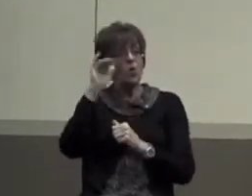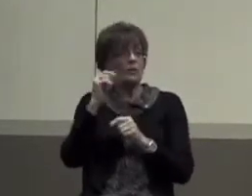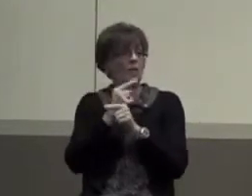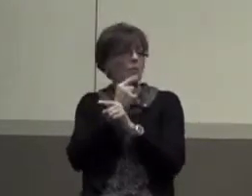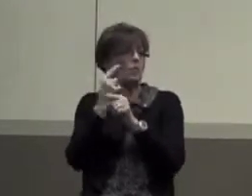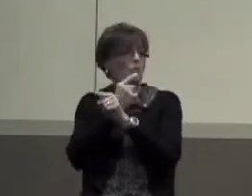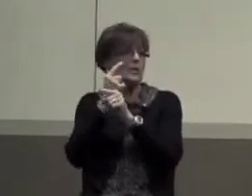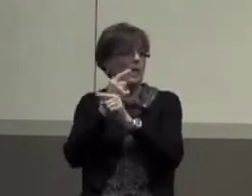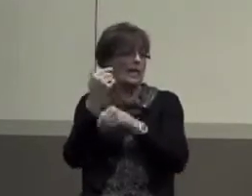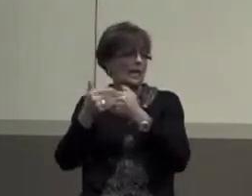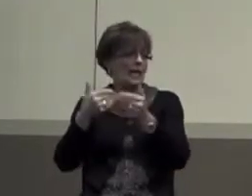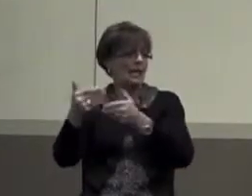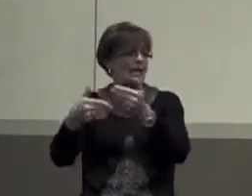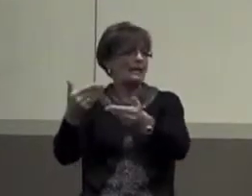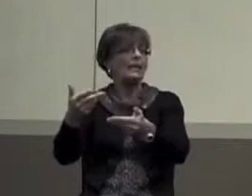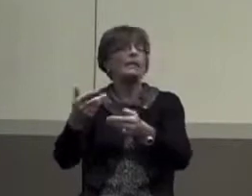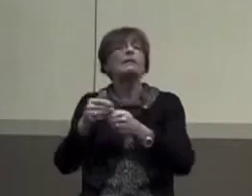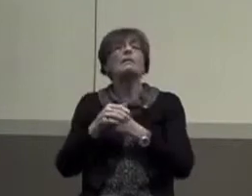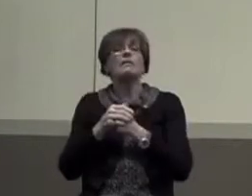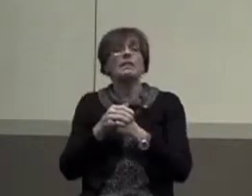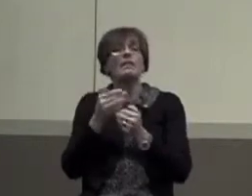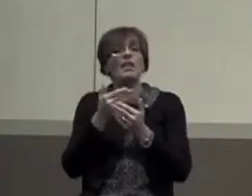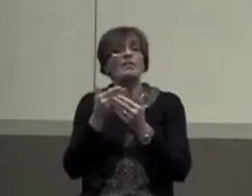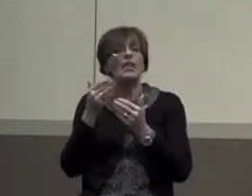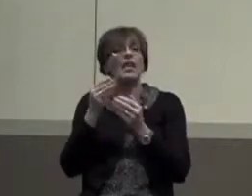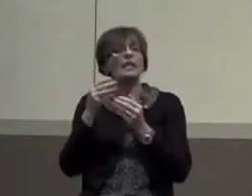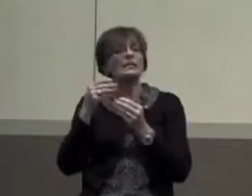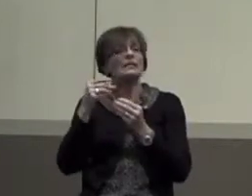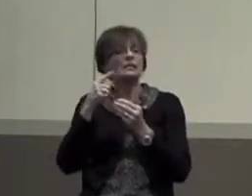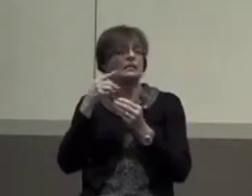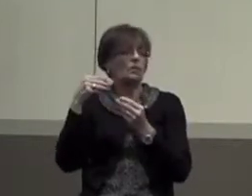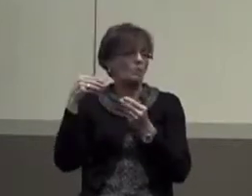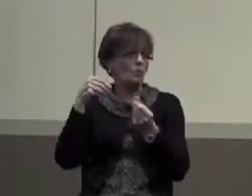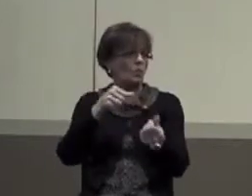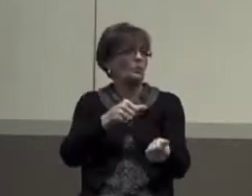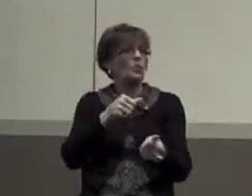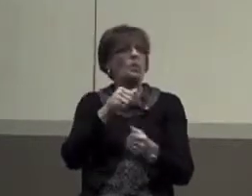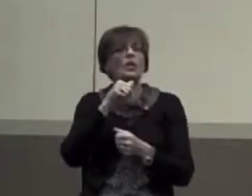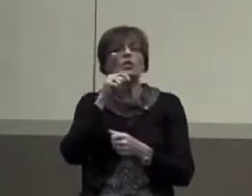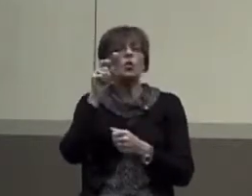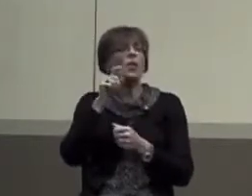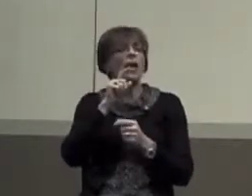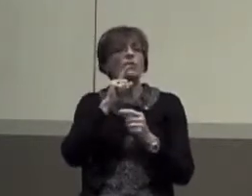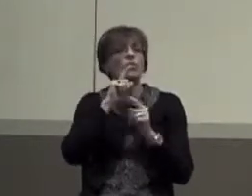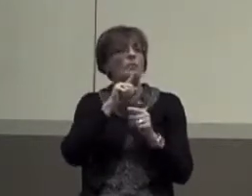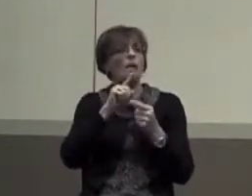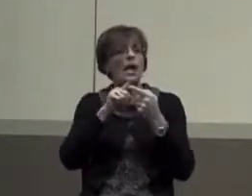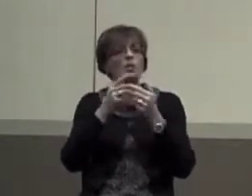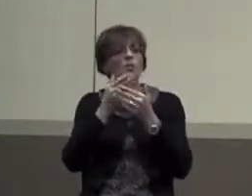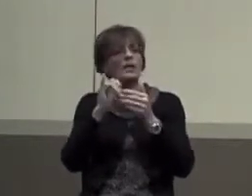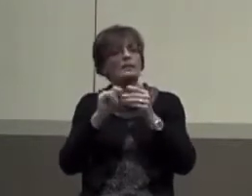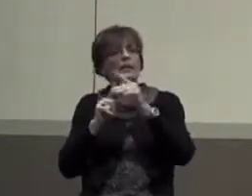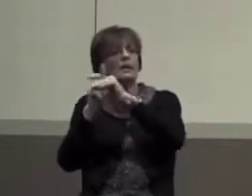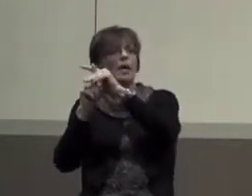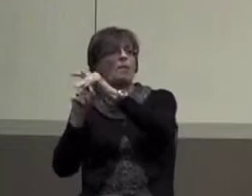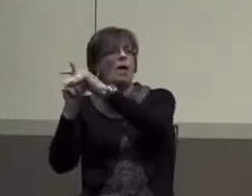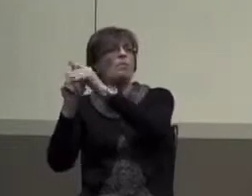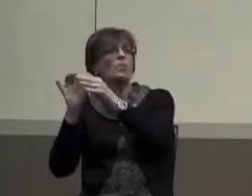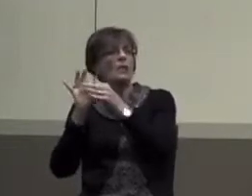then things run a little smoother, and then you don't have to respond to things that come up behaviorally.